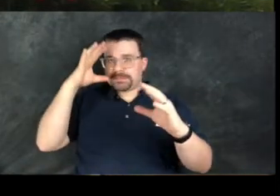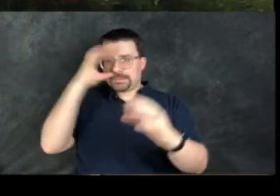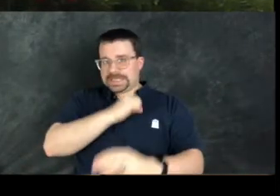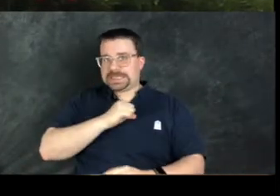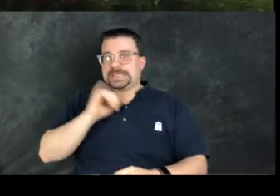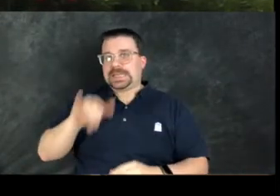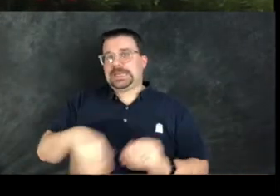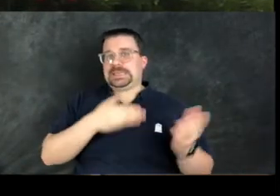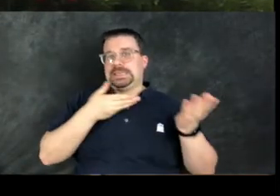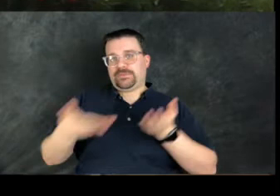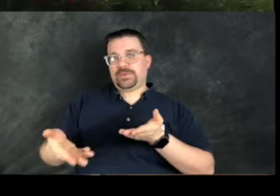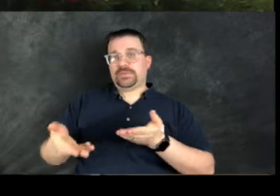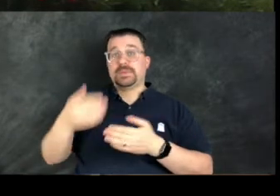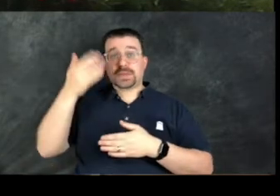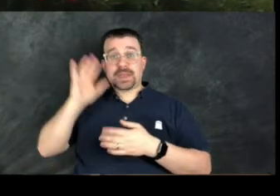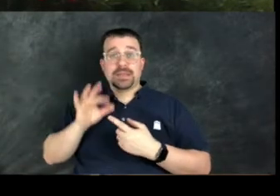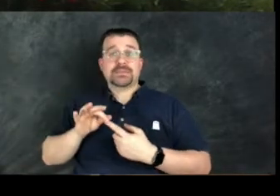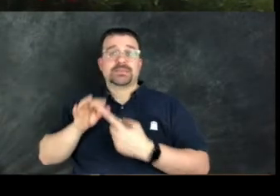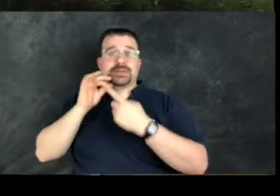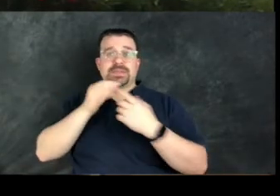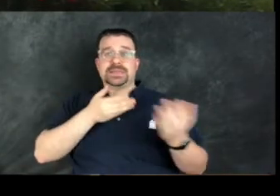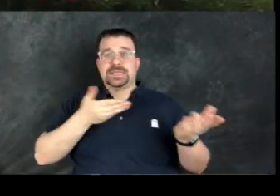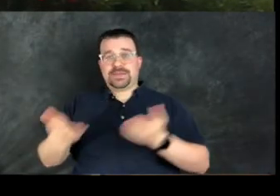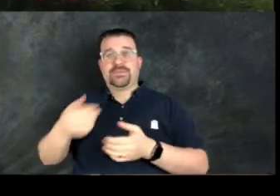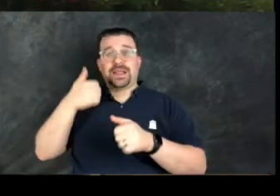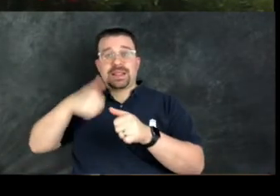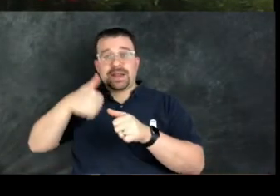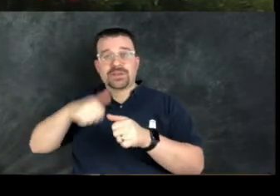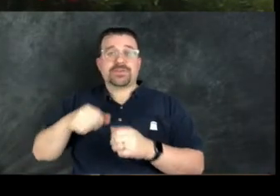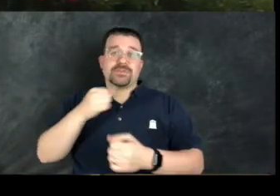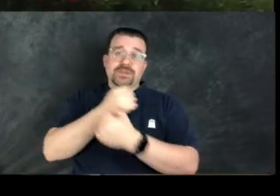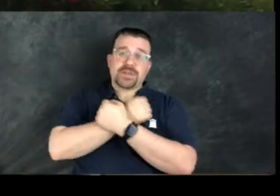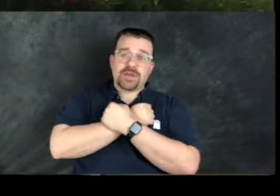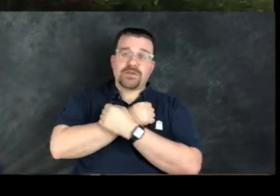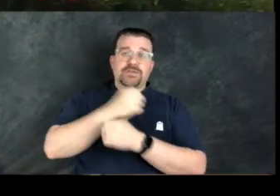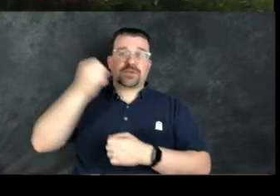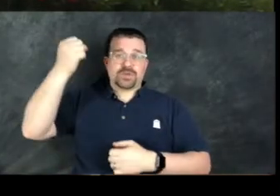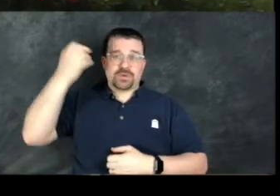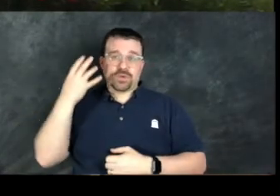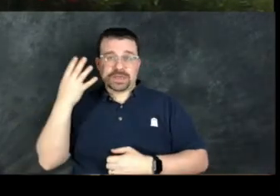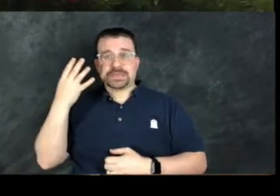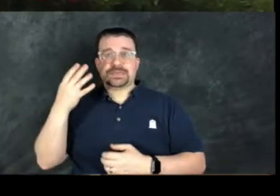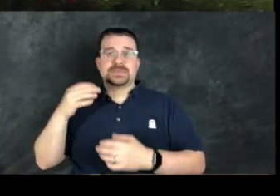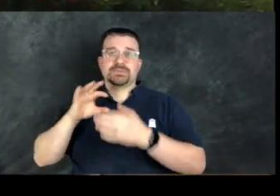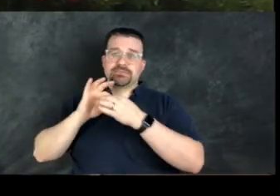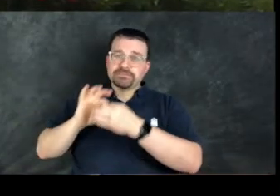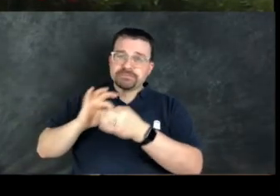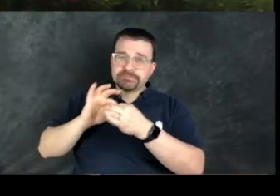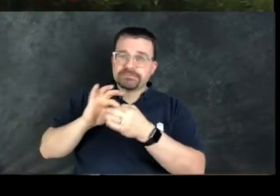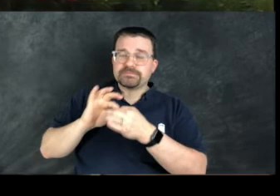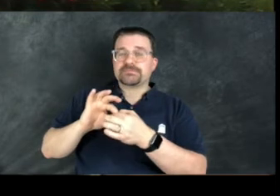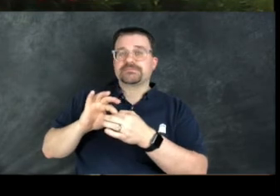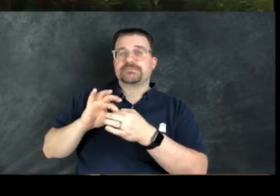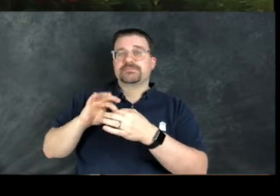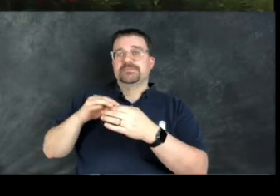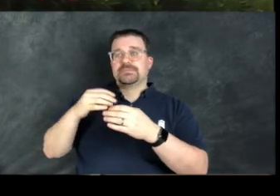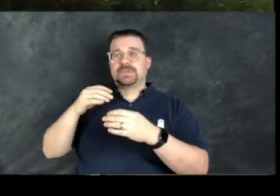God's special delivery letters of love, grace, relationship, and